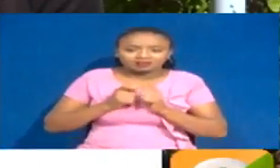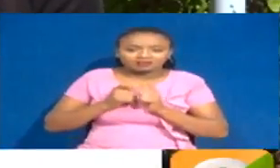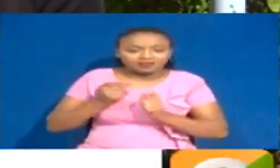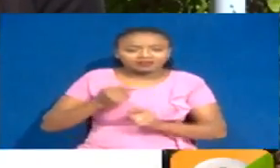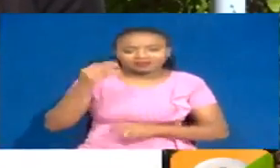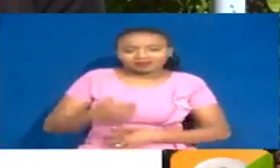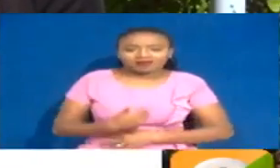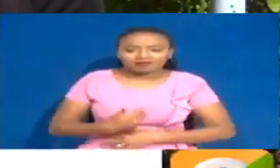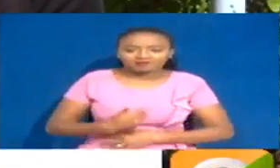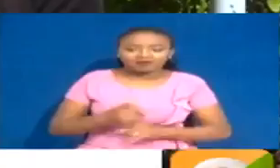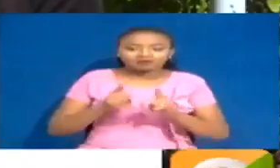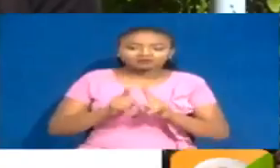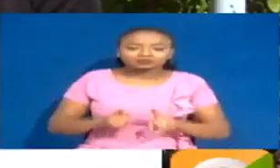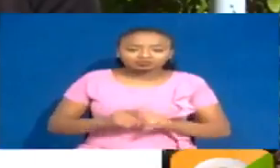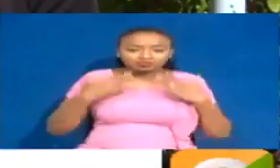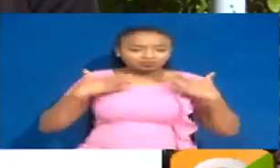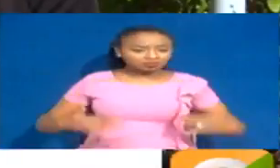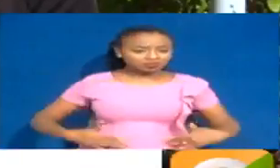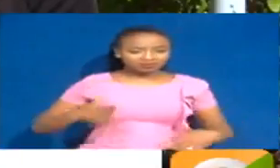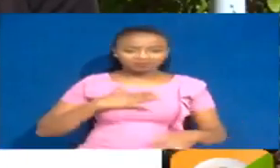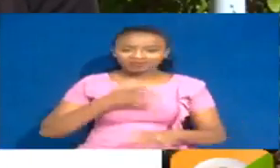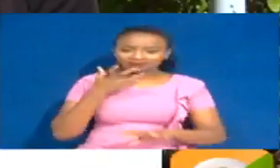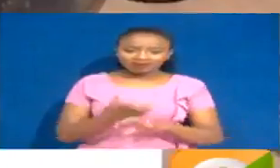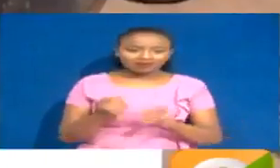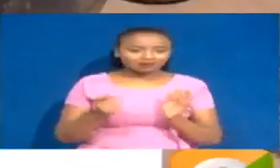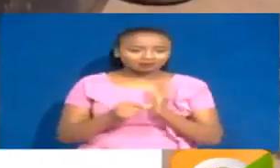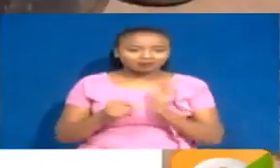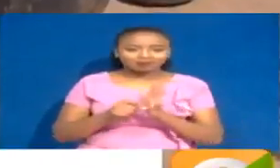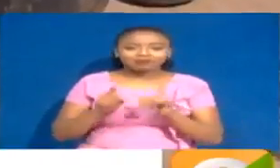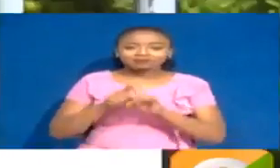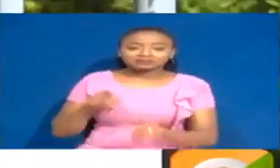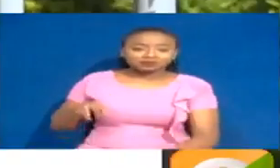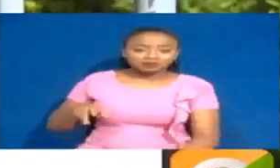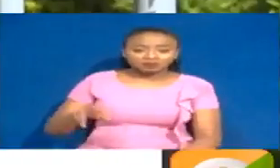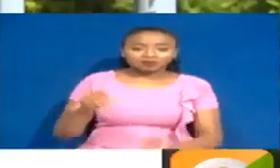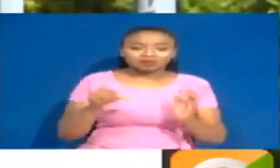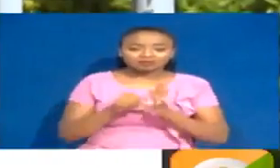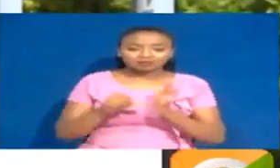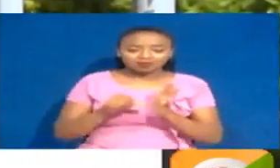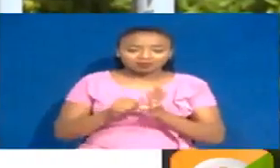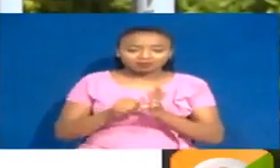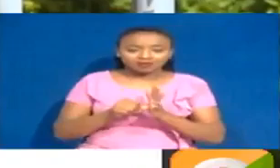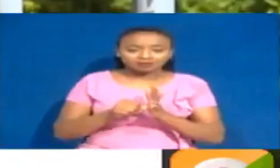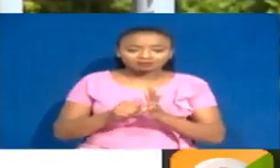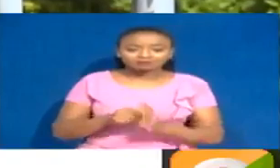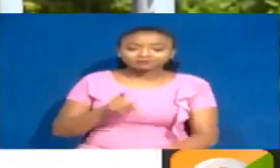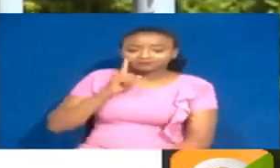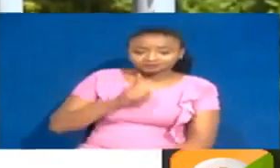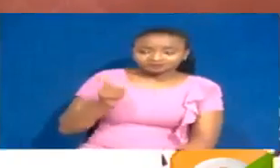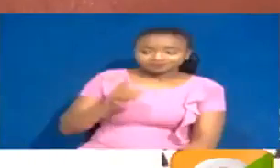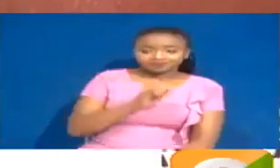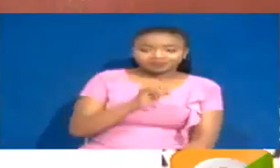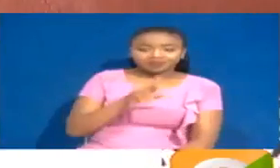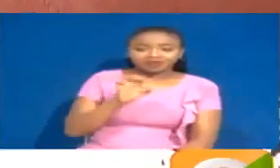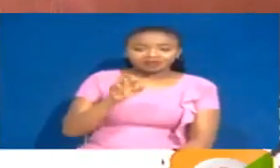even the whole part of the body, even walking was a problem. Frantically, Irene sought medical care,